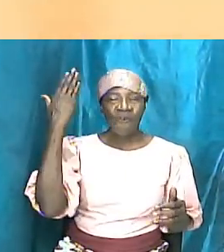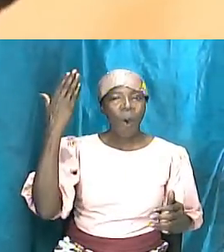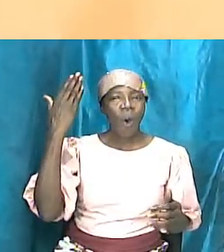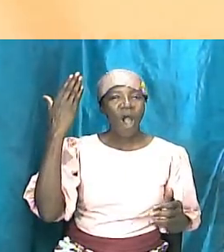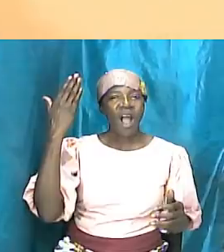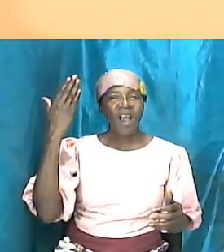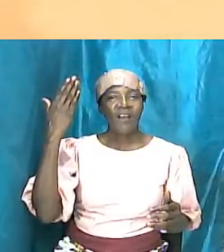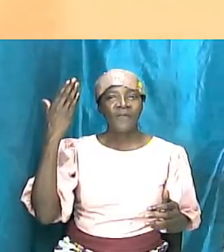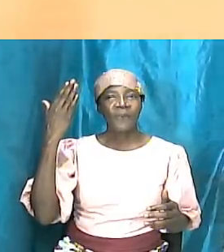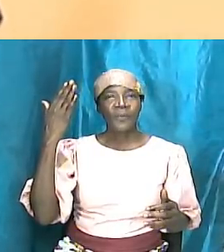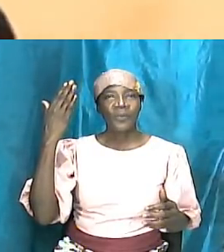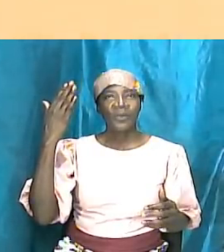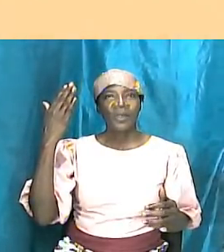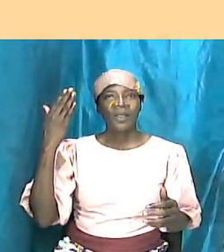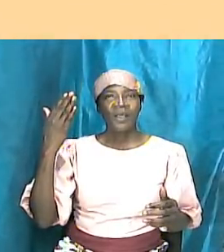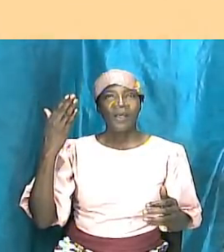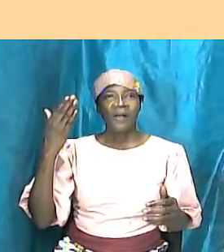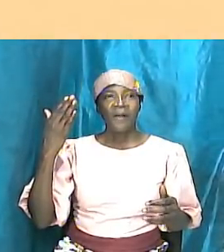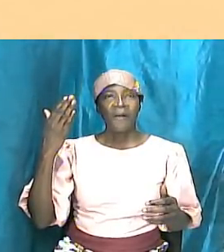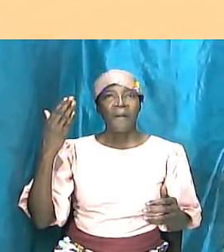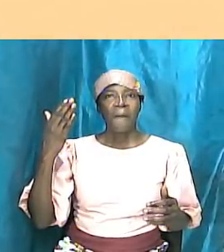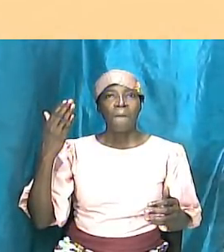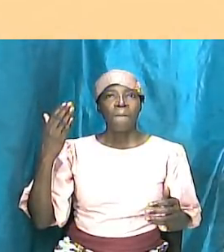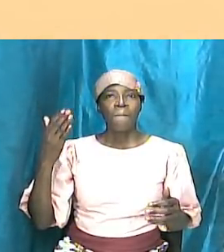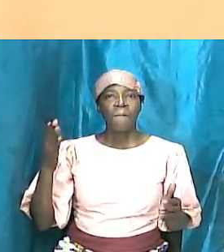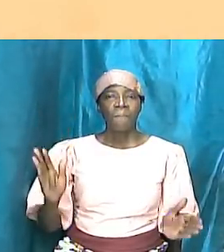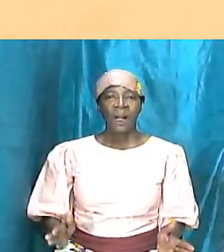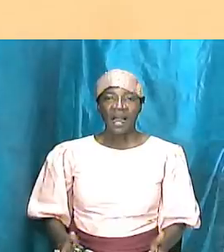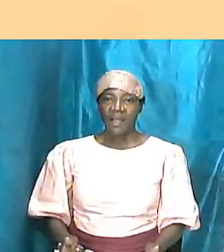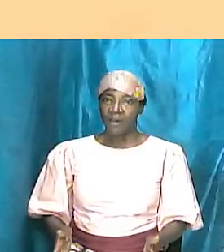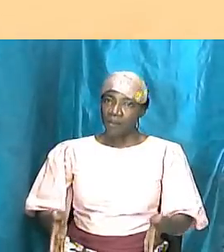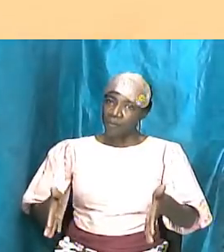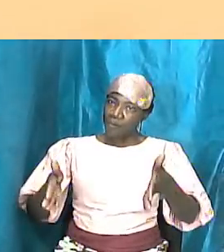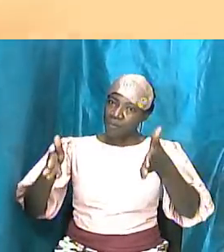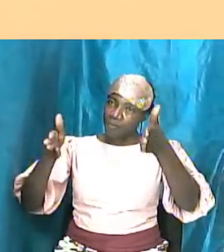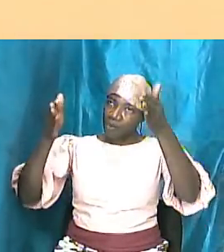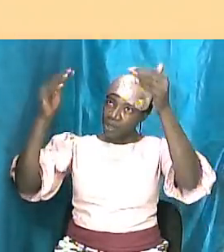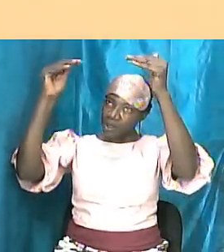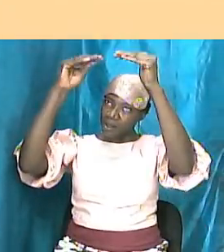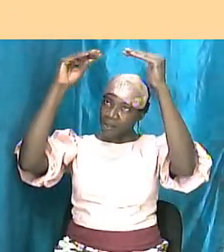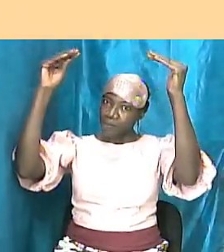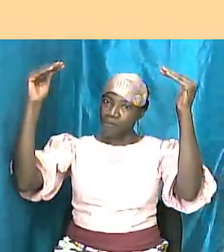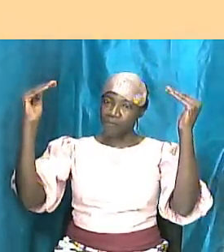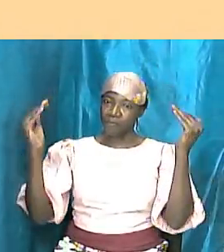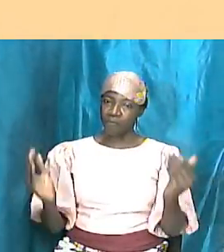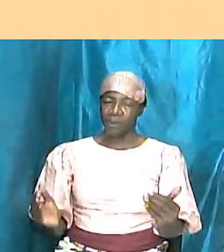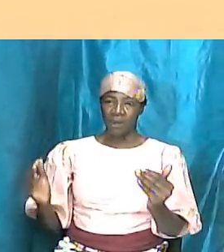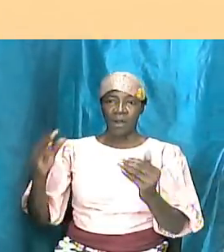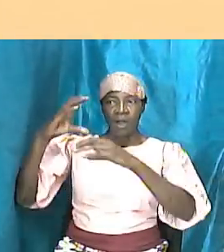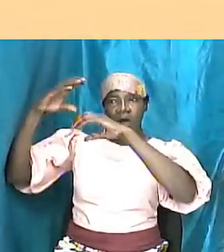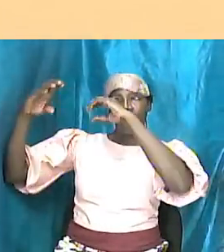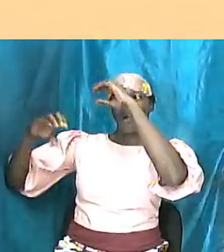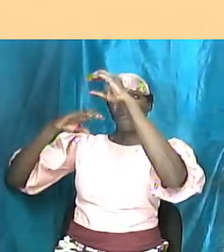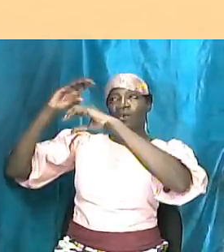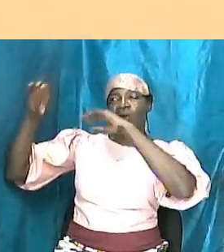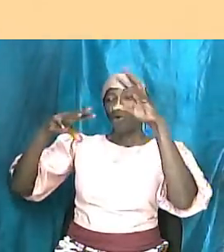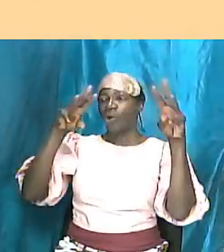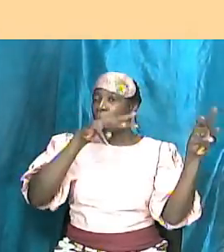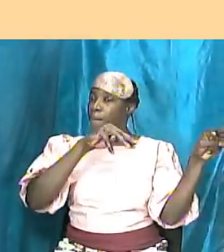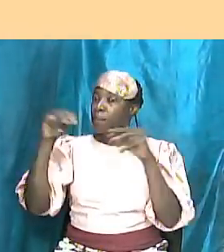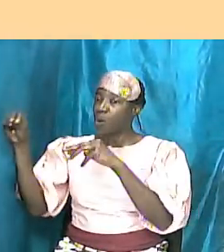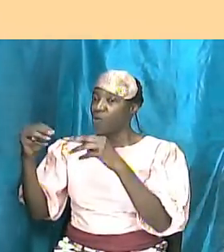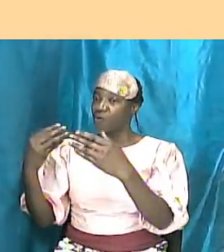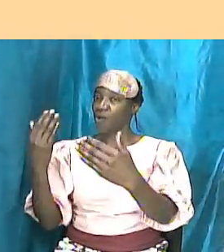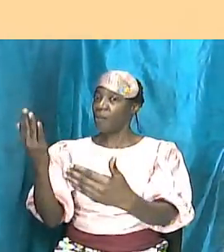a pillar of cloud, removed from the front of the camp and came to the rear of the camp